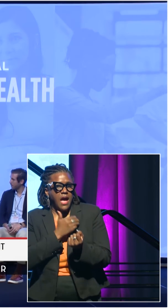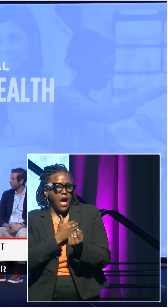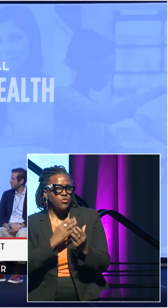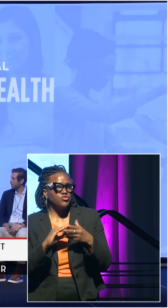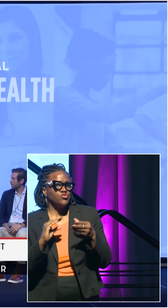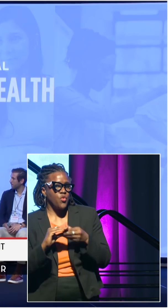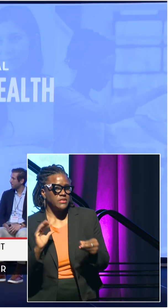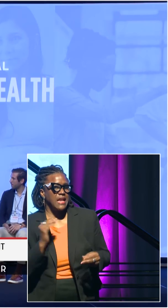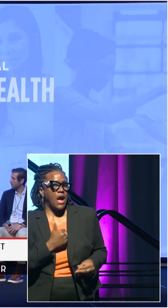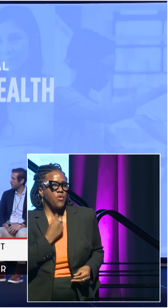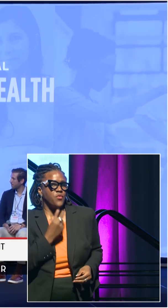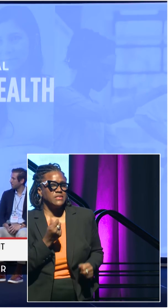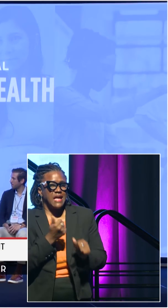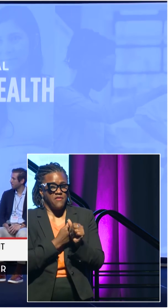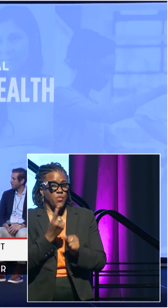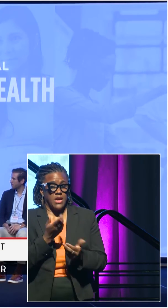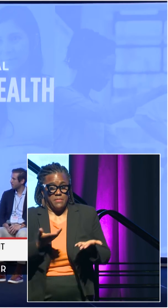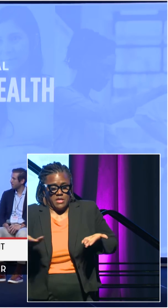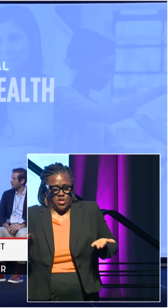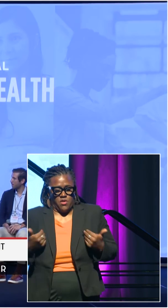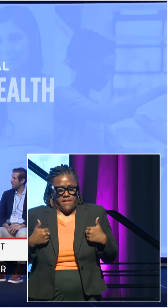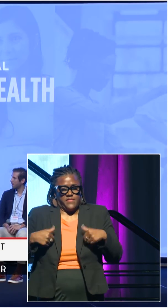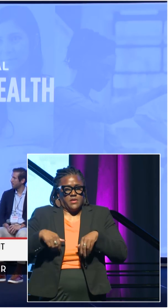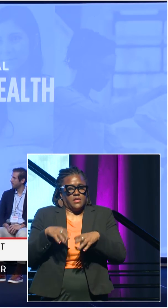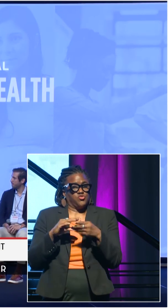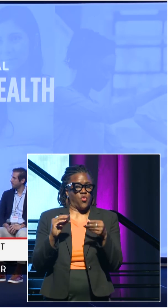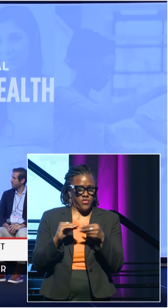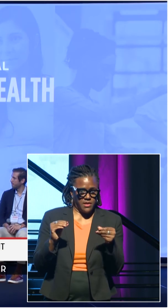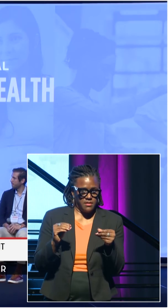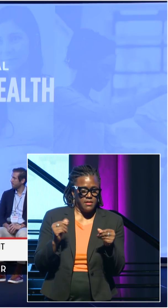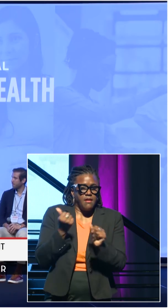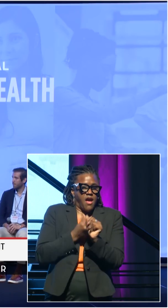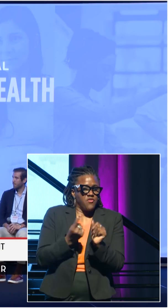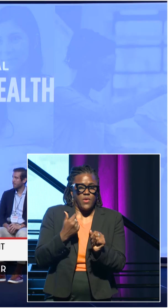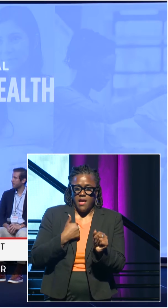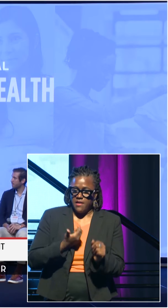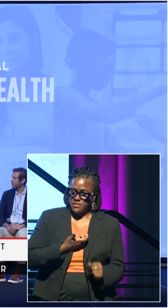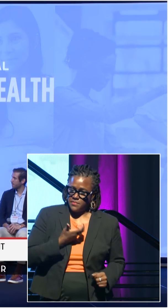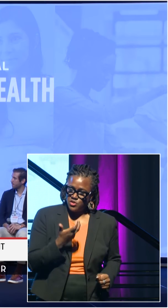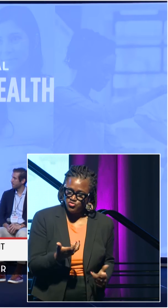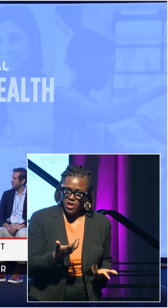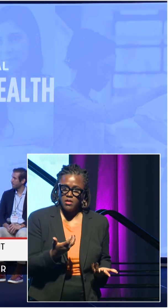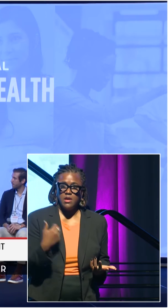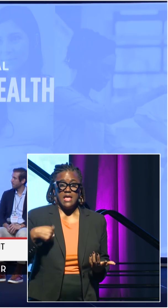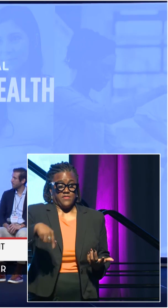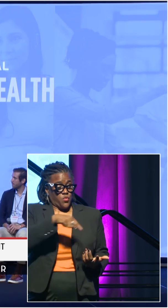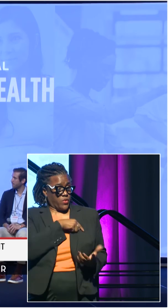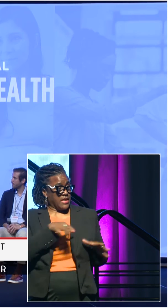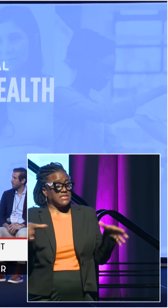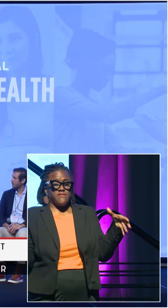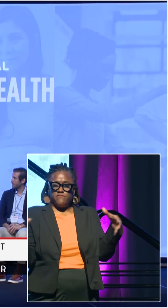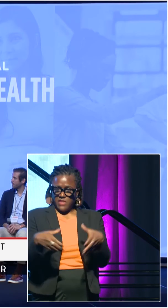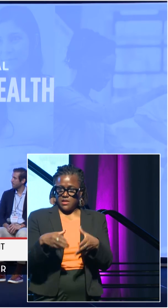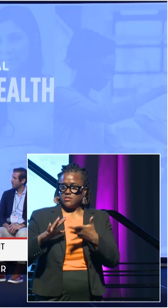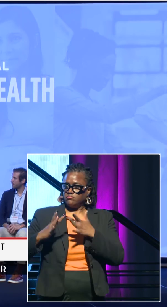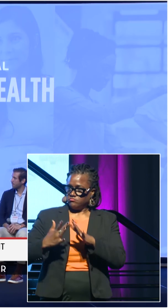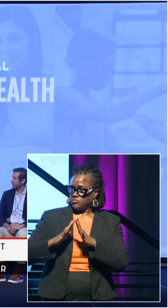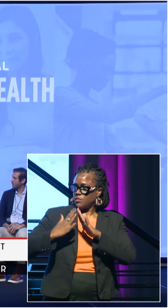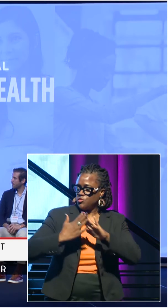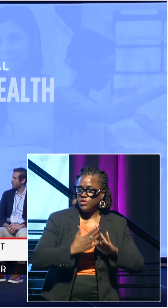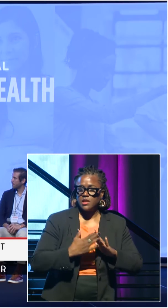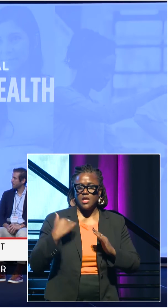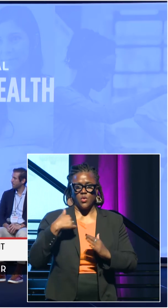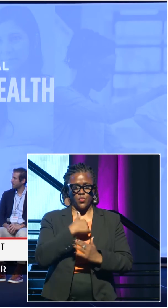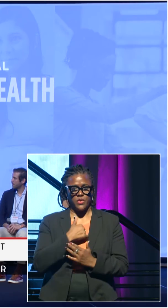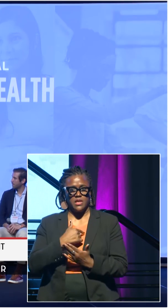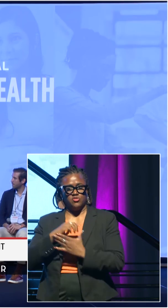our voices. Everybody up here has a story. Everybody up here has something to share. And if we, as the village and the network, share